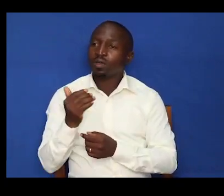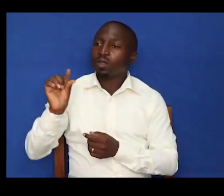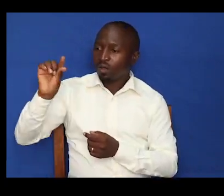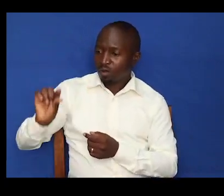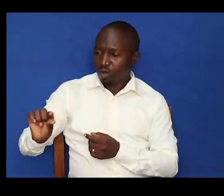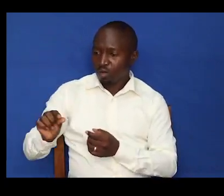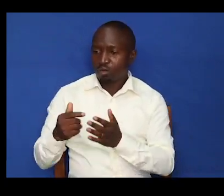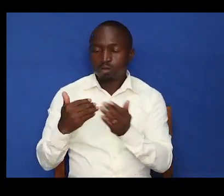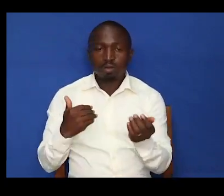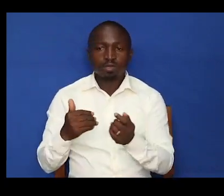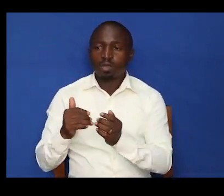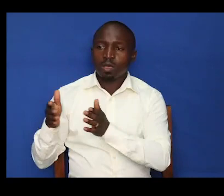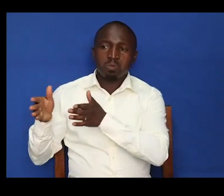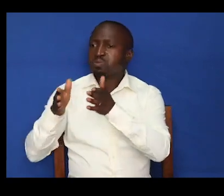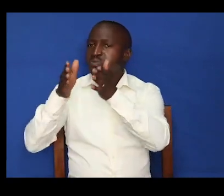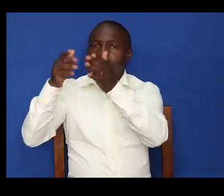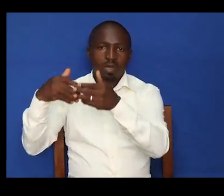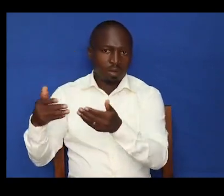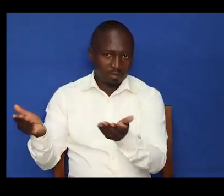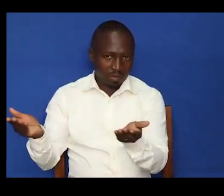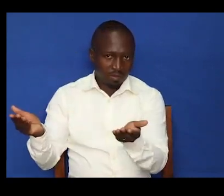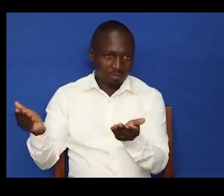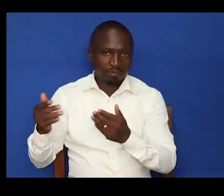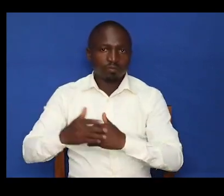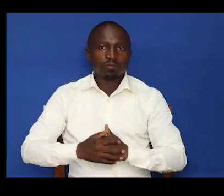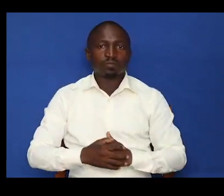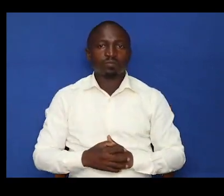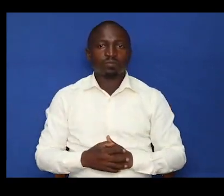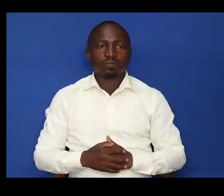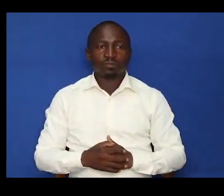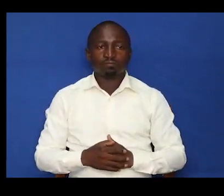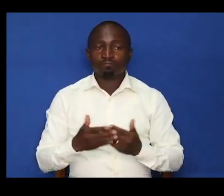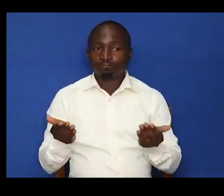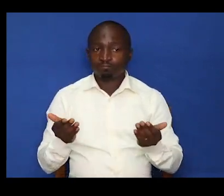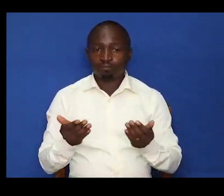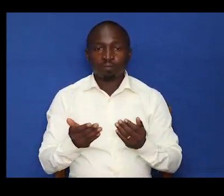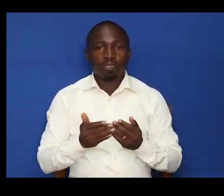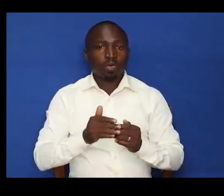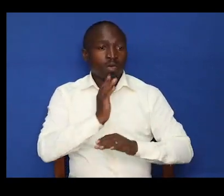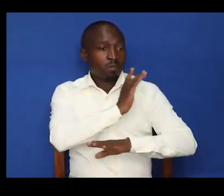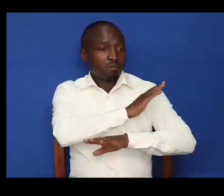slightly low because of less evaporation. For instance, Red Sea